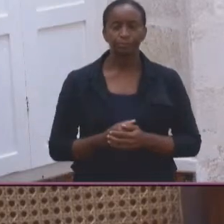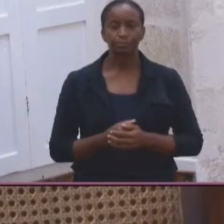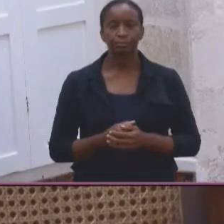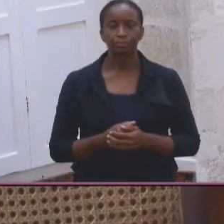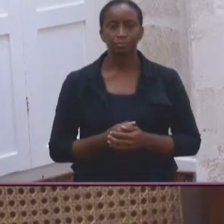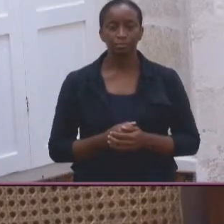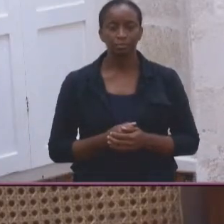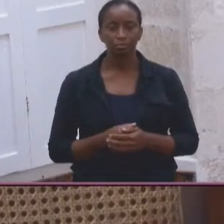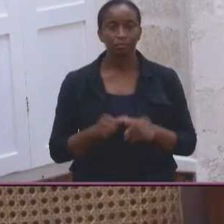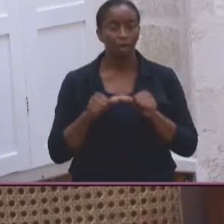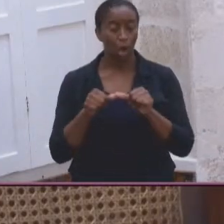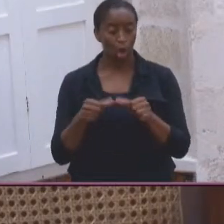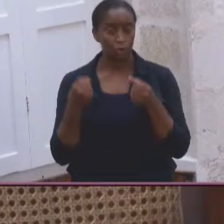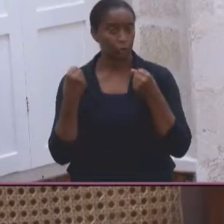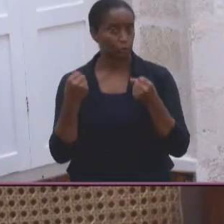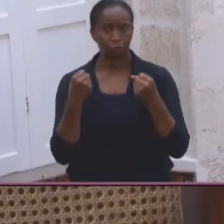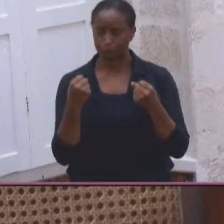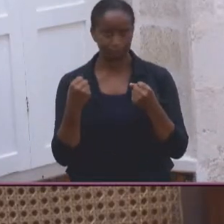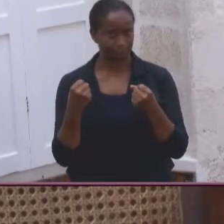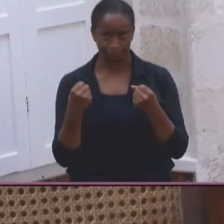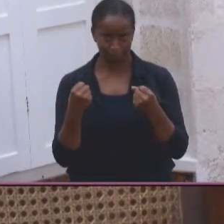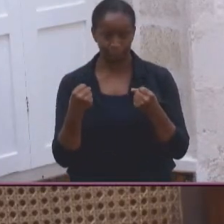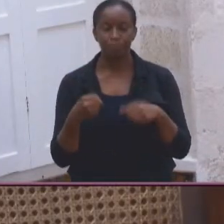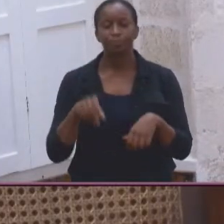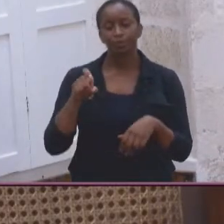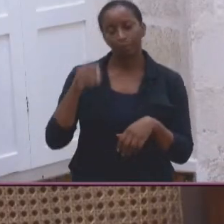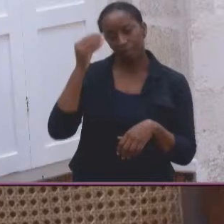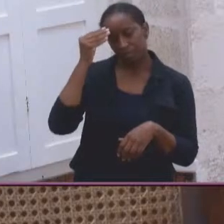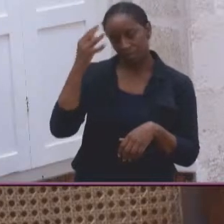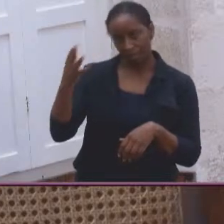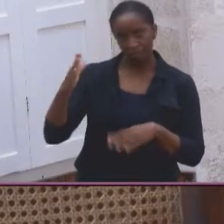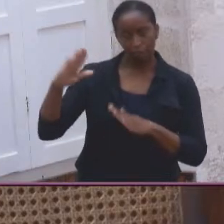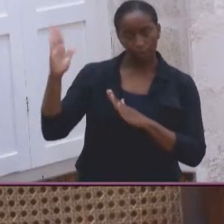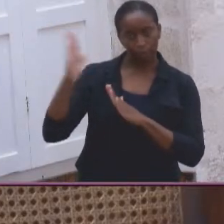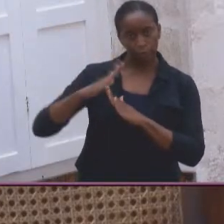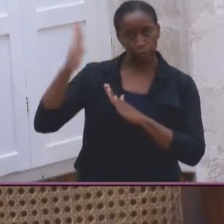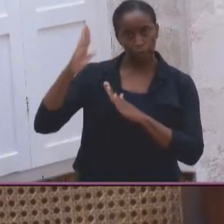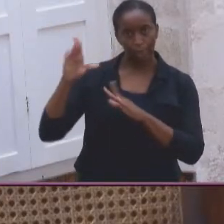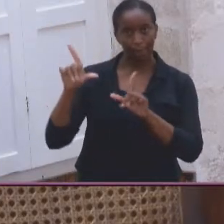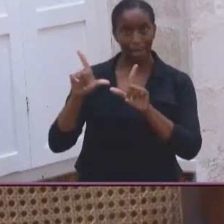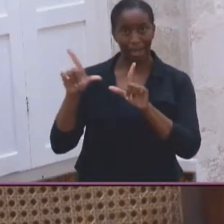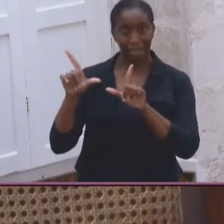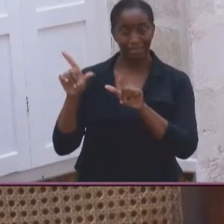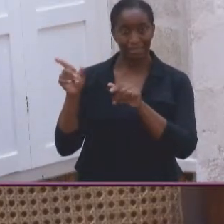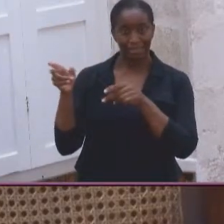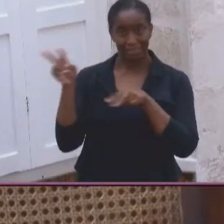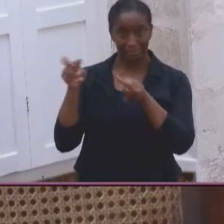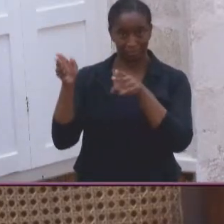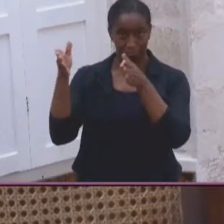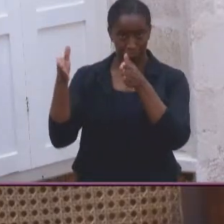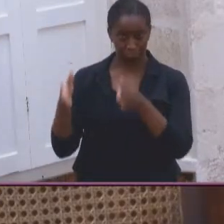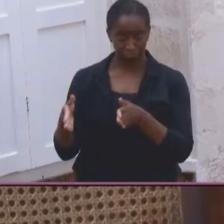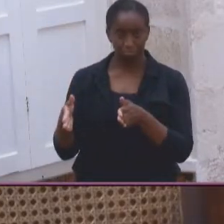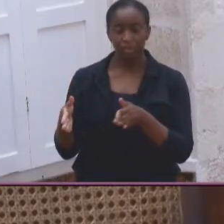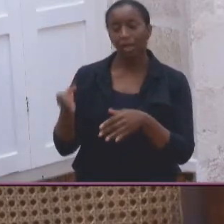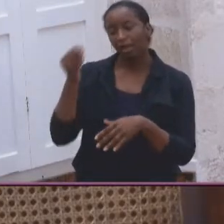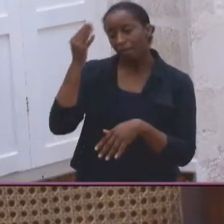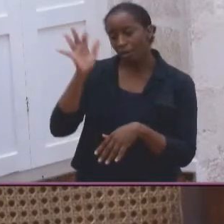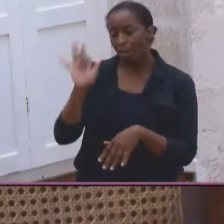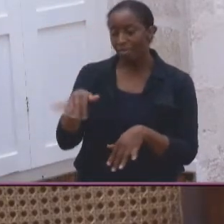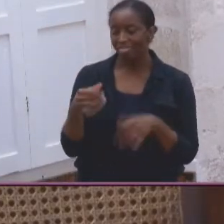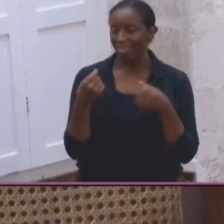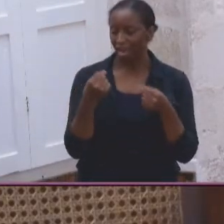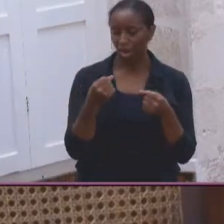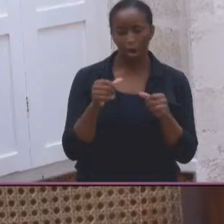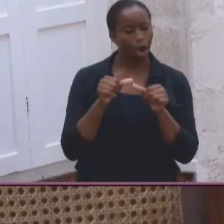the chief licensing officer that you're removing the vehicle off the road, you would have a certain period in which to then demonstrate that